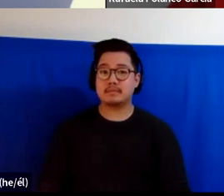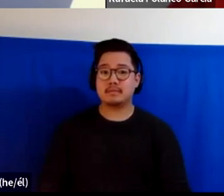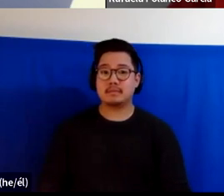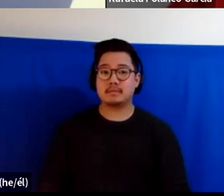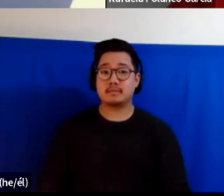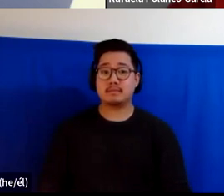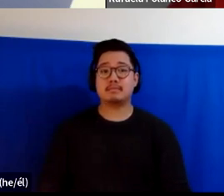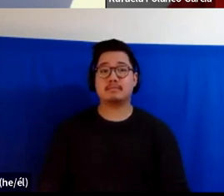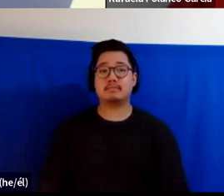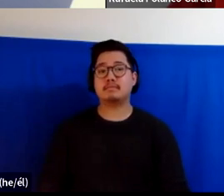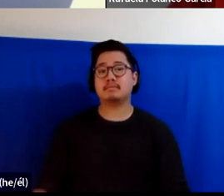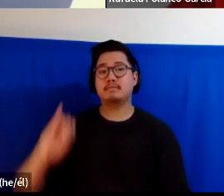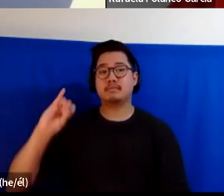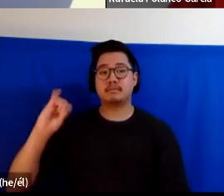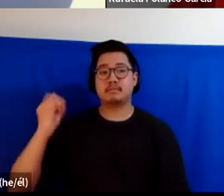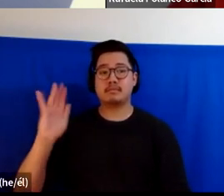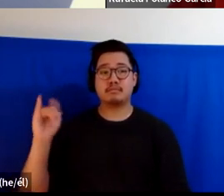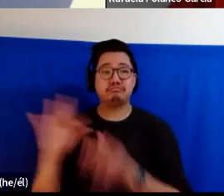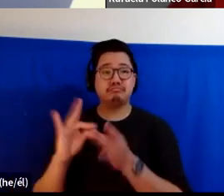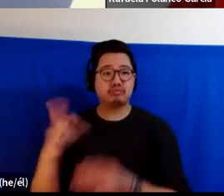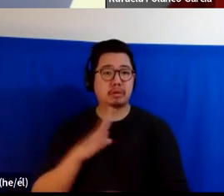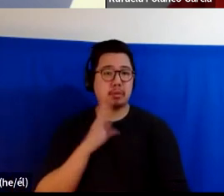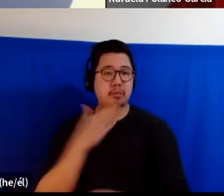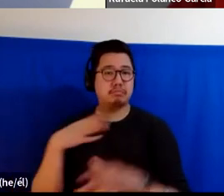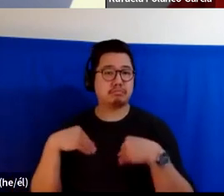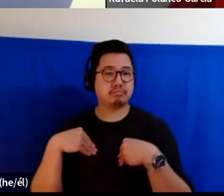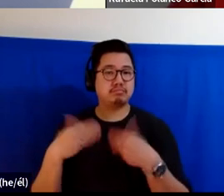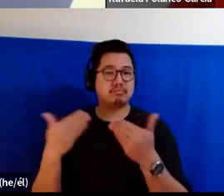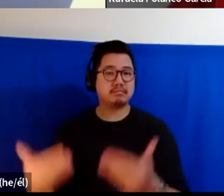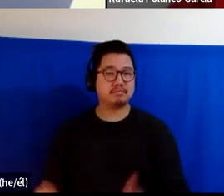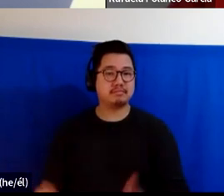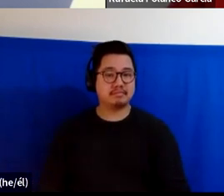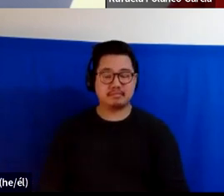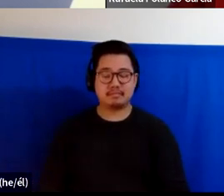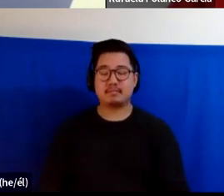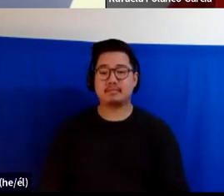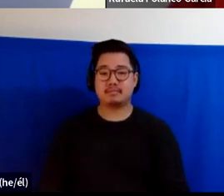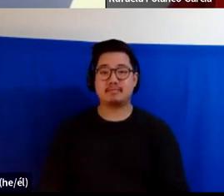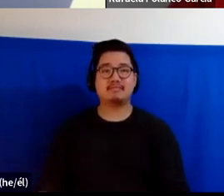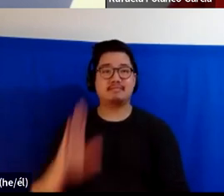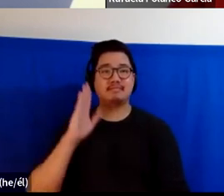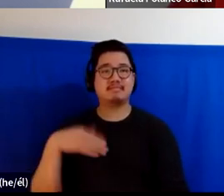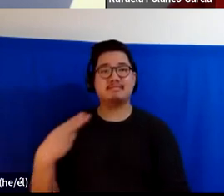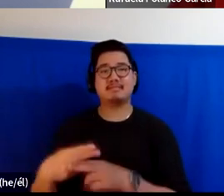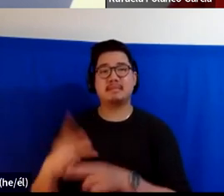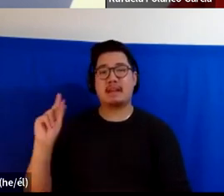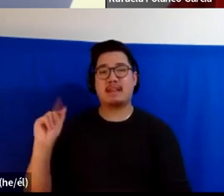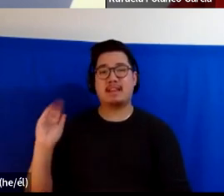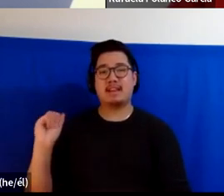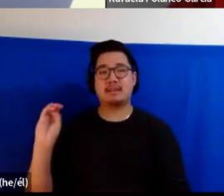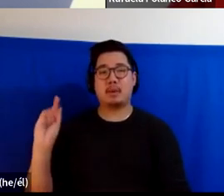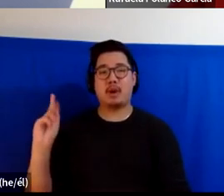yes we'll allow it this one time please go ahead hi my name is darcia morales my